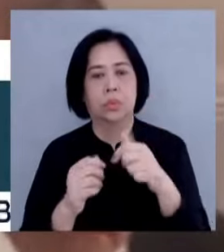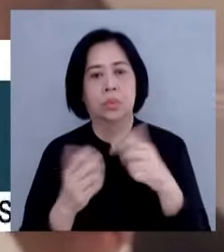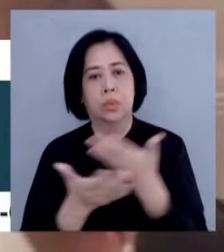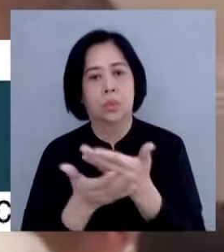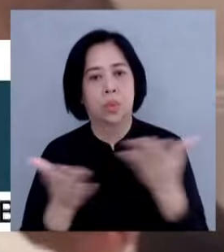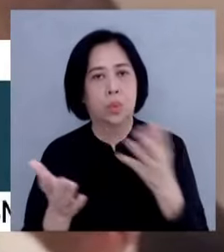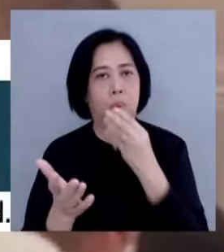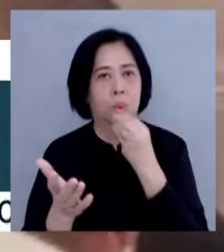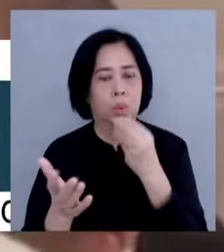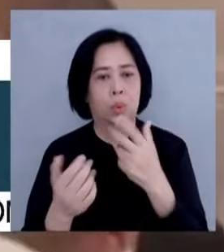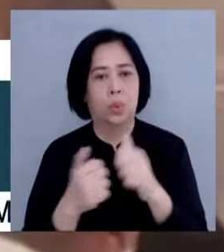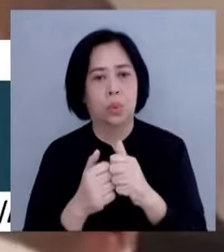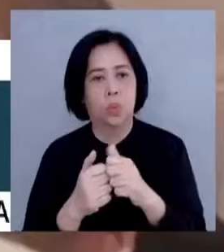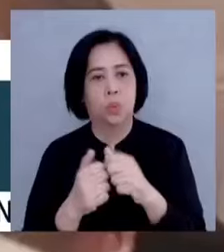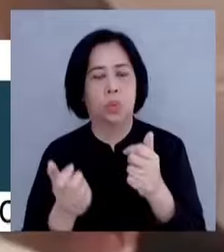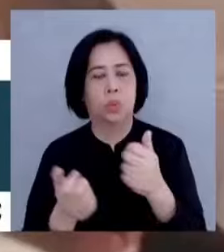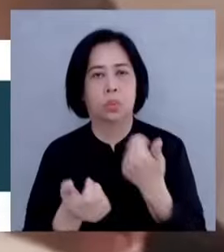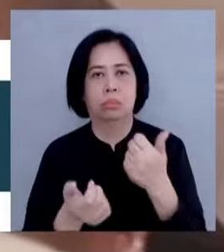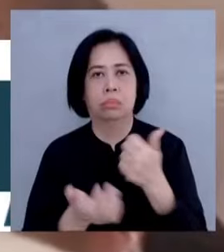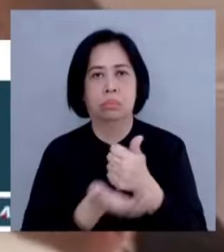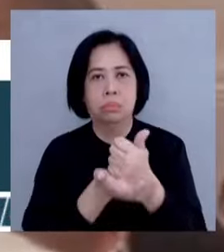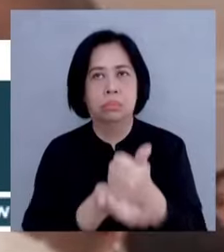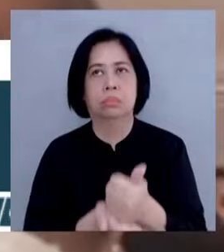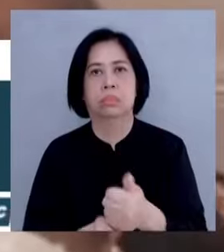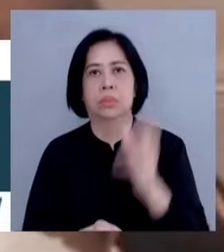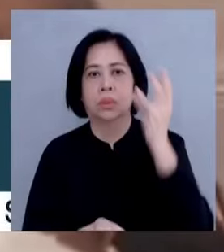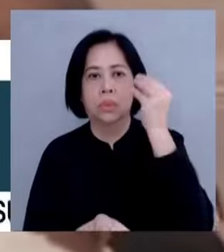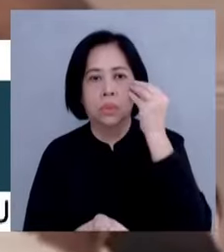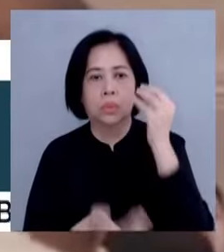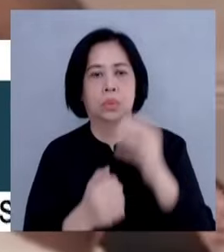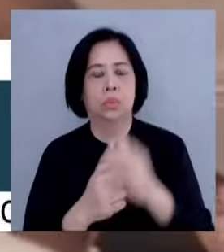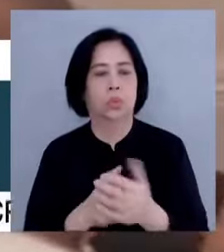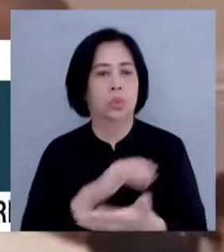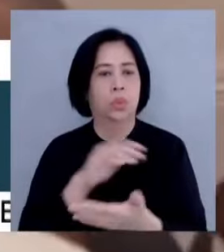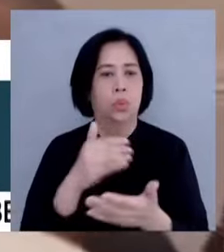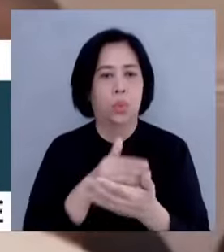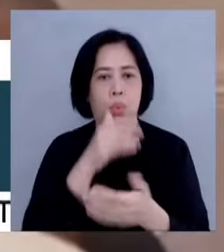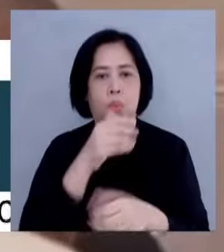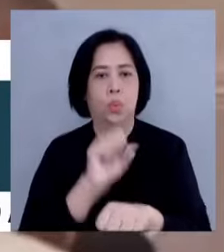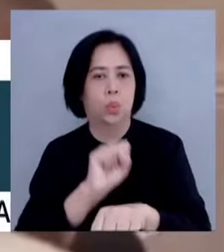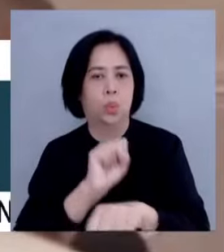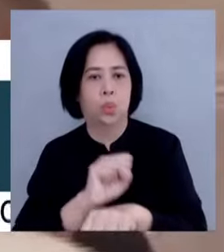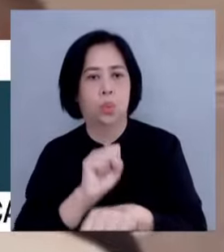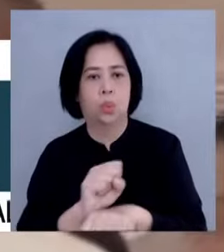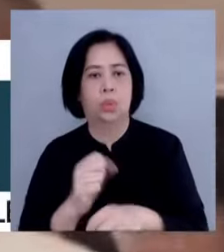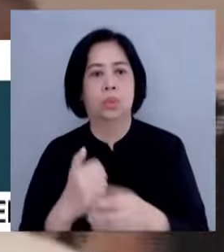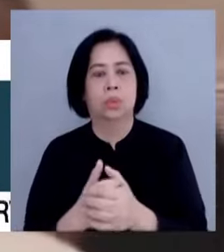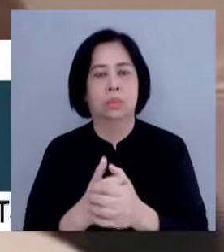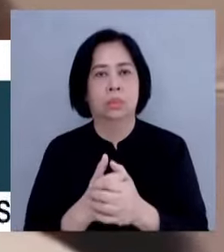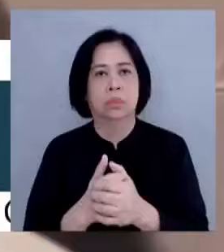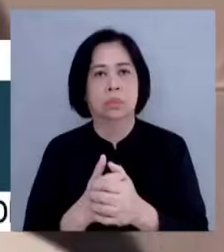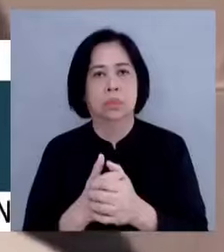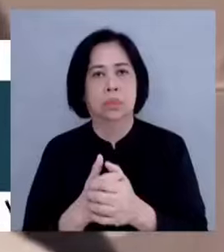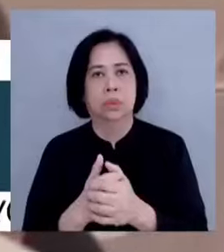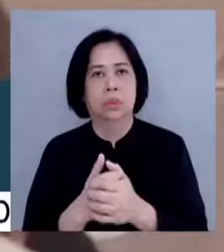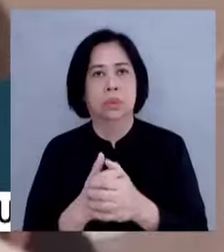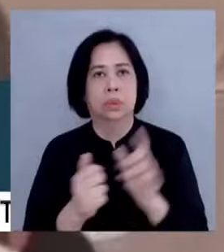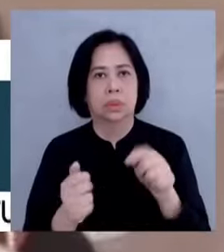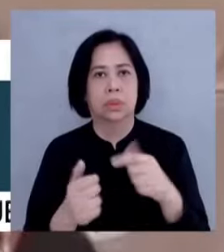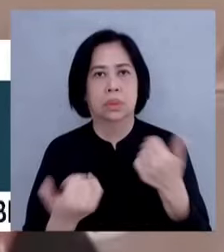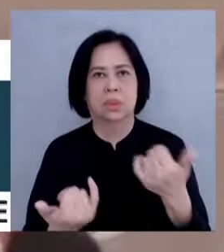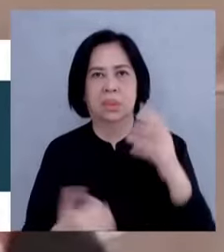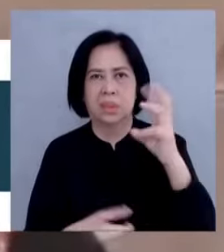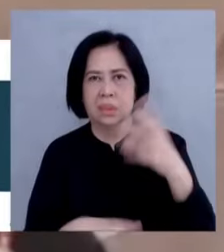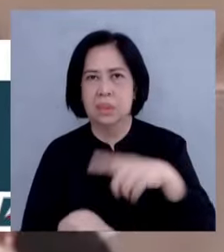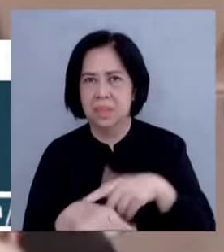mga first responder, yung mga LGU, lahat ng mga nagtatrabaho na pang-anim na nila.